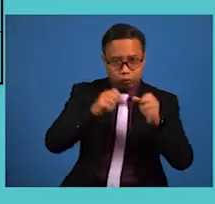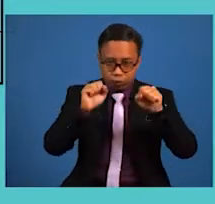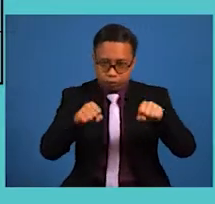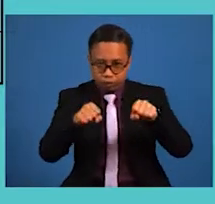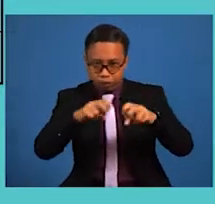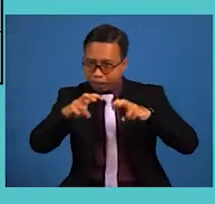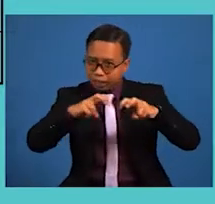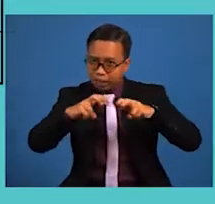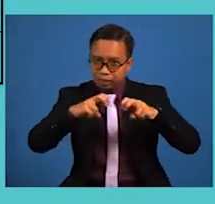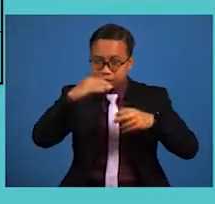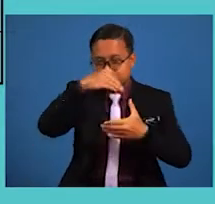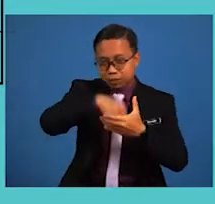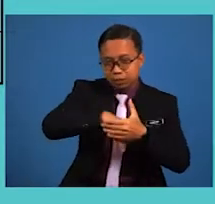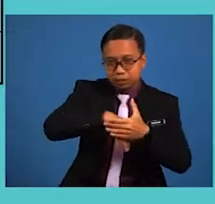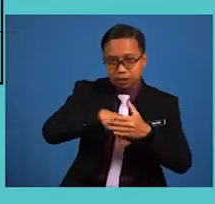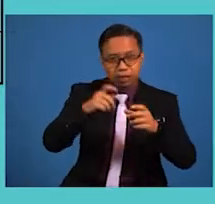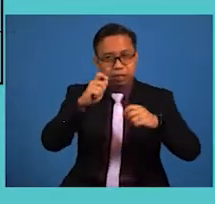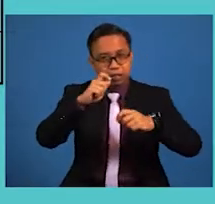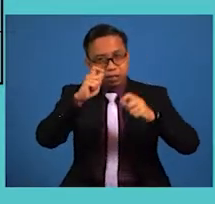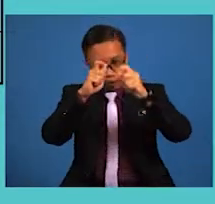analyze information in Table 1.